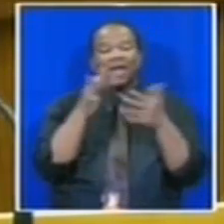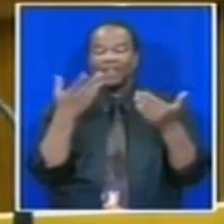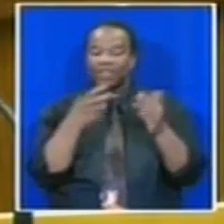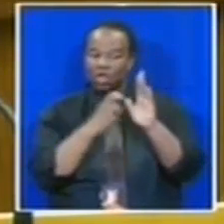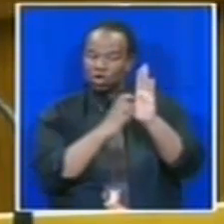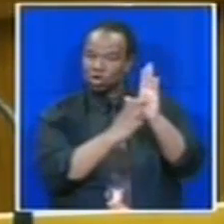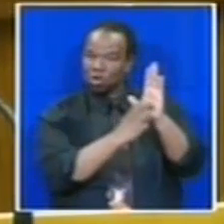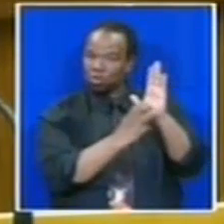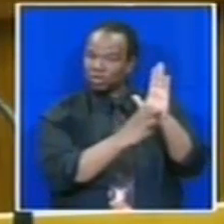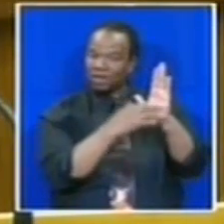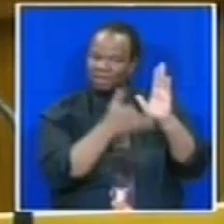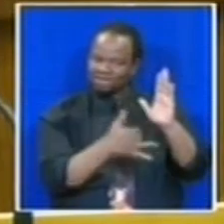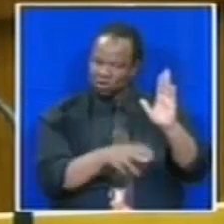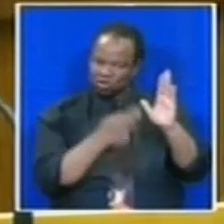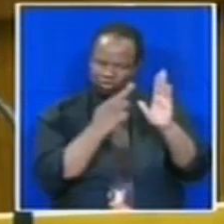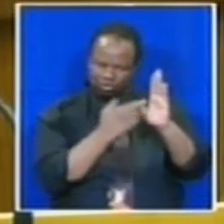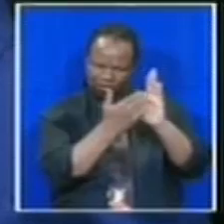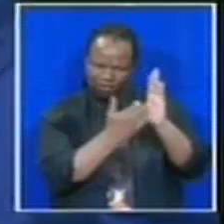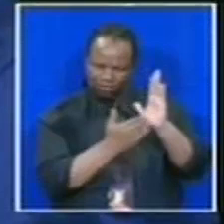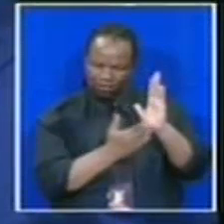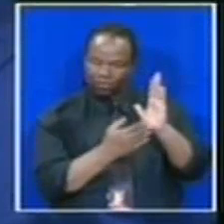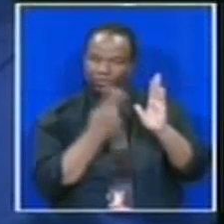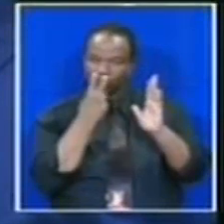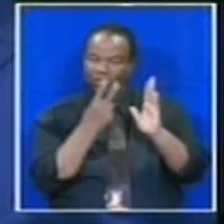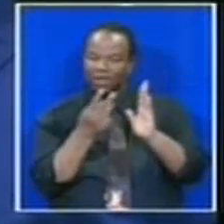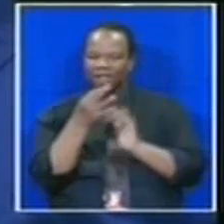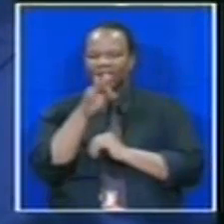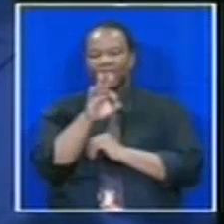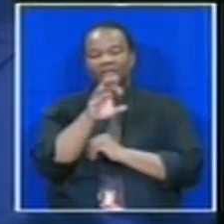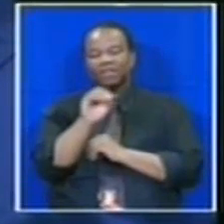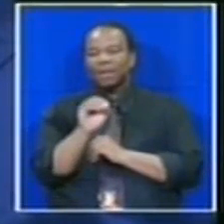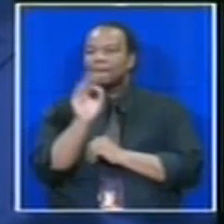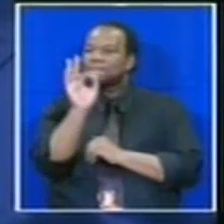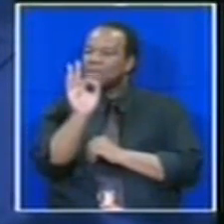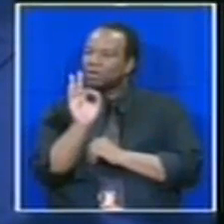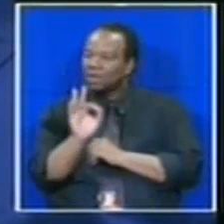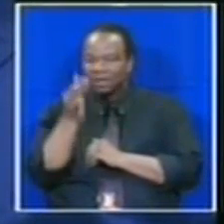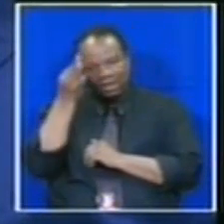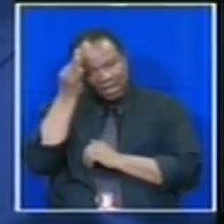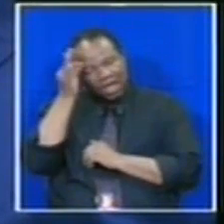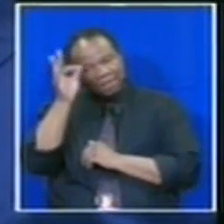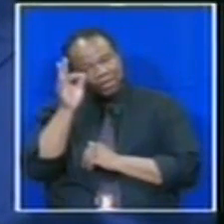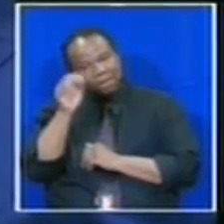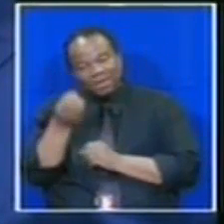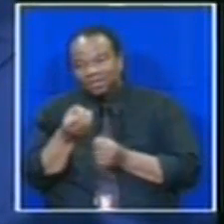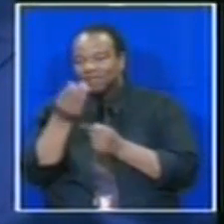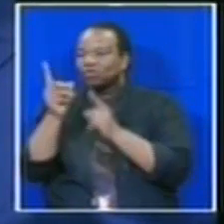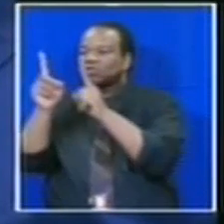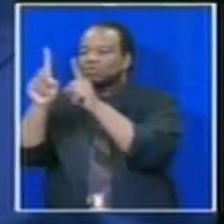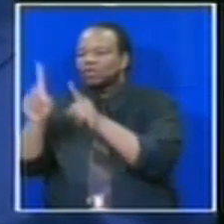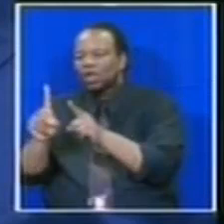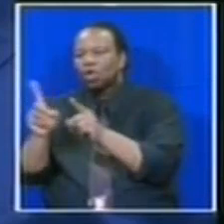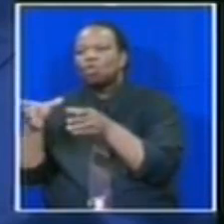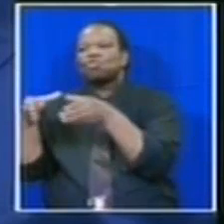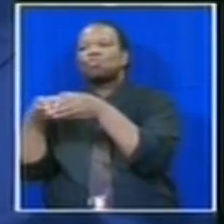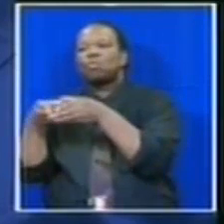being revised to ensure that at least 30% of government procurement goes to designated groups, including small and